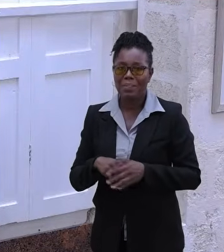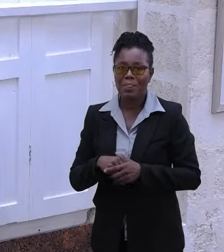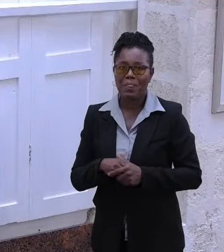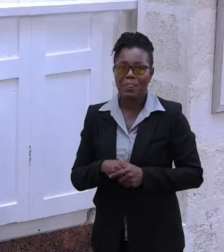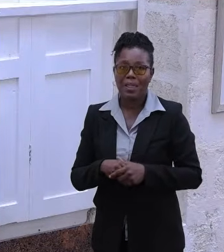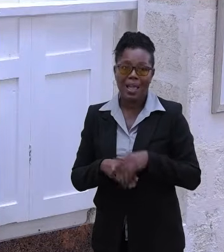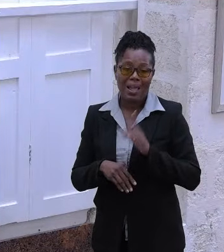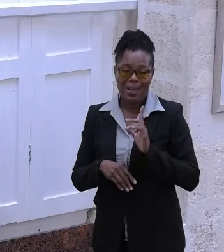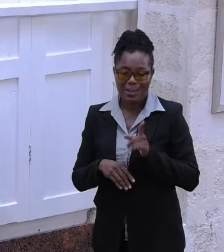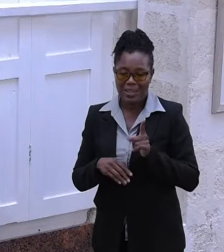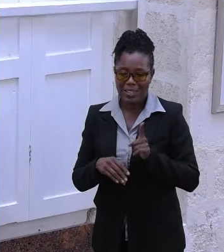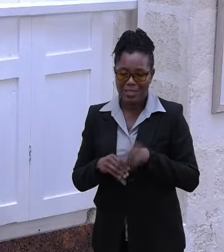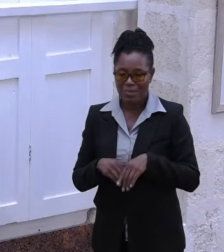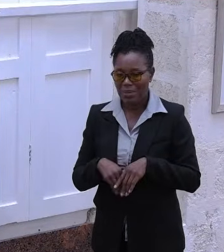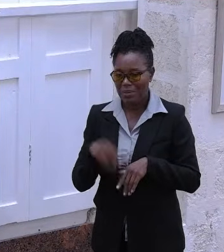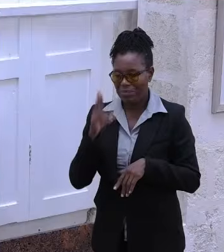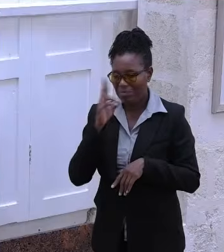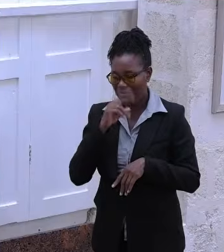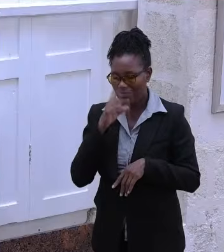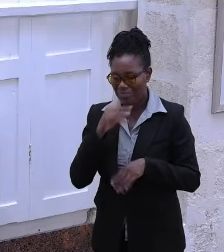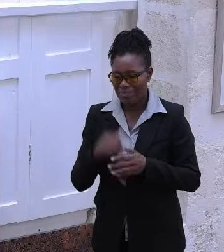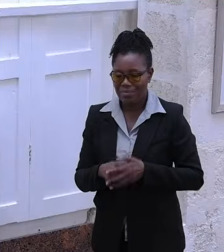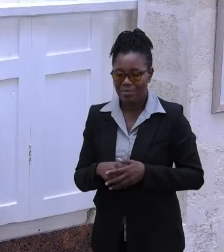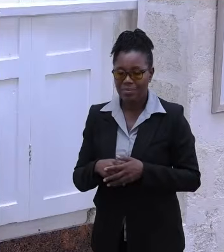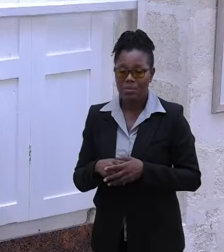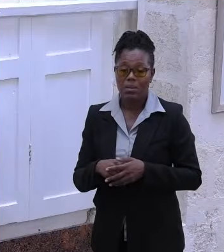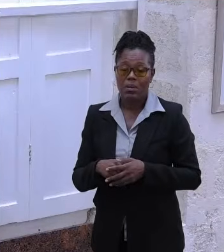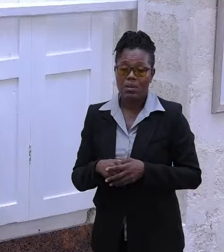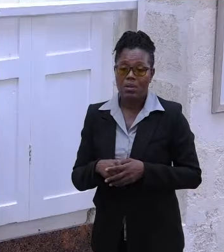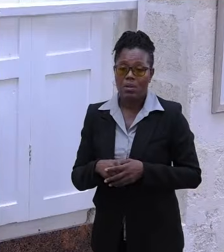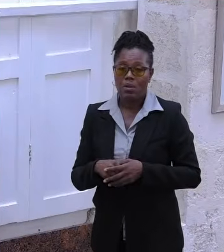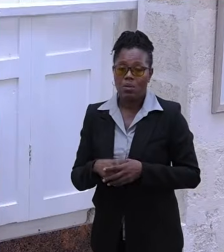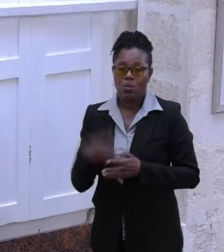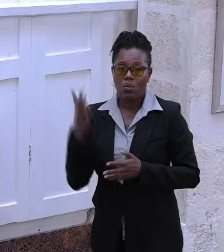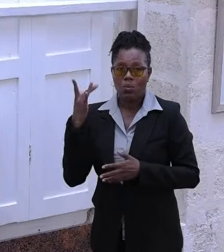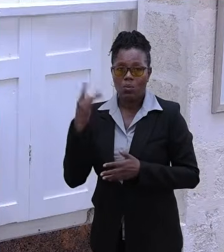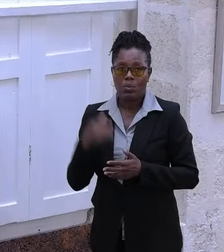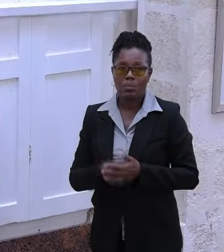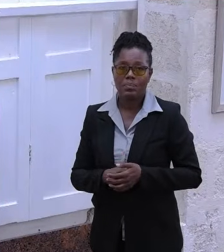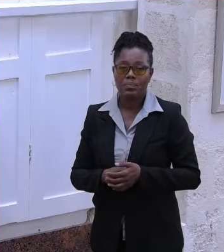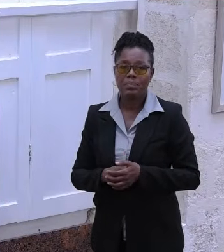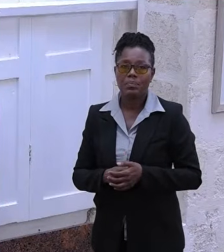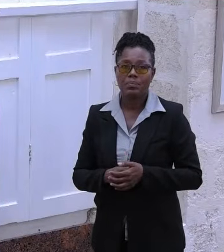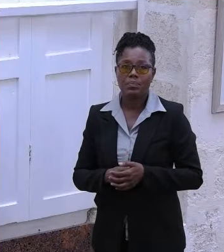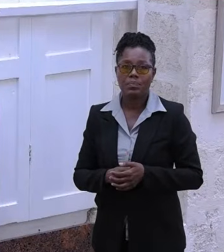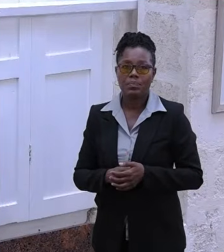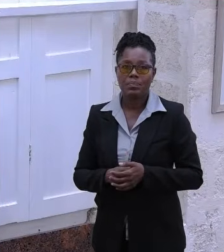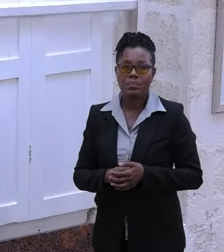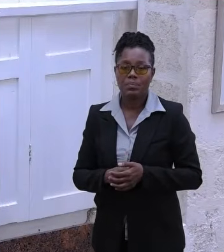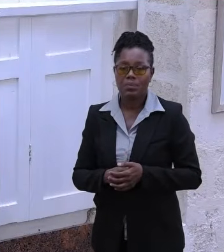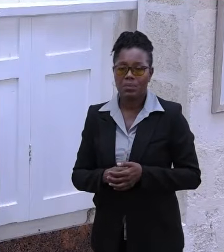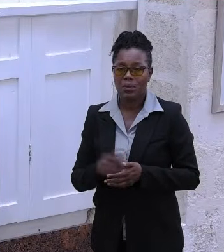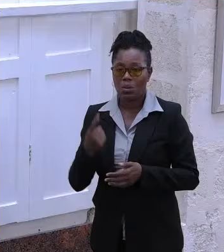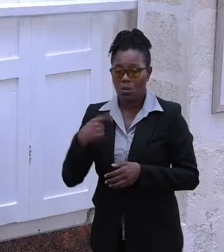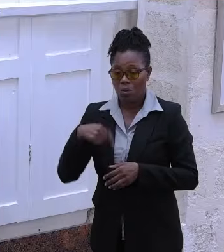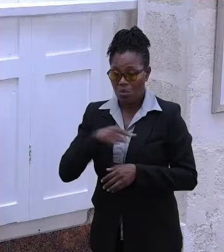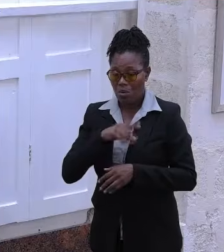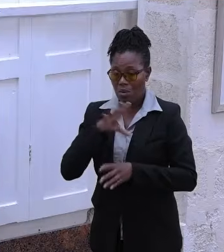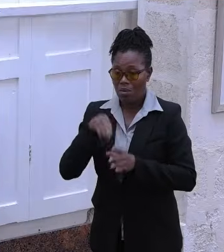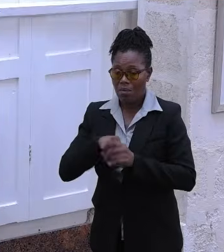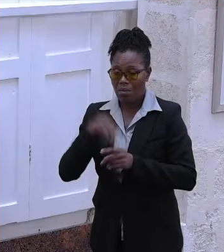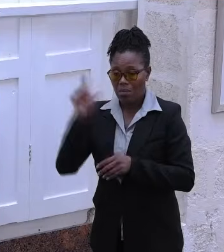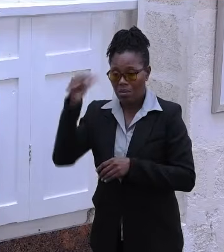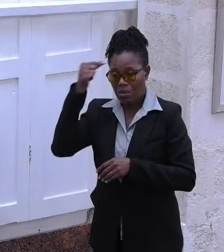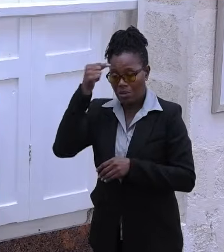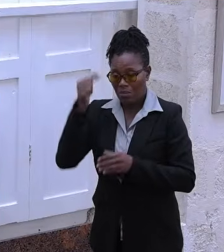so, the truth is that is that, I mean, we who are members of the government side